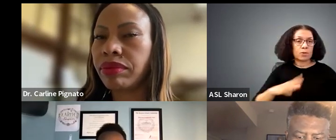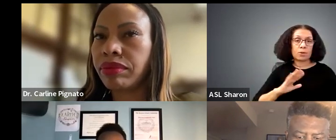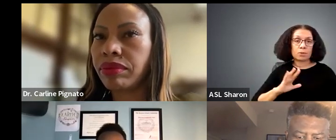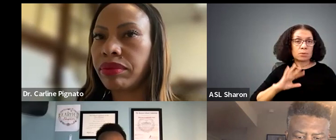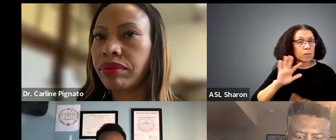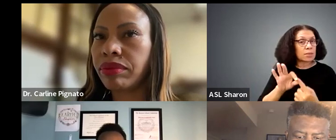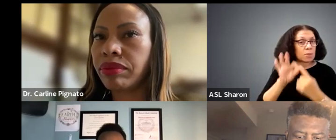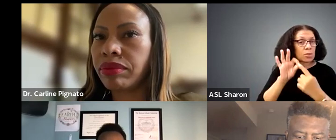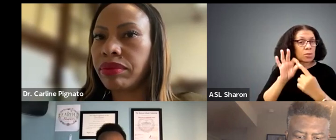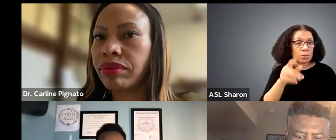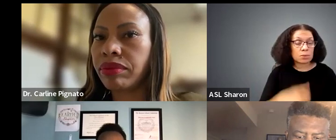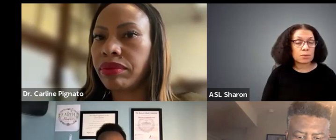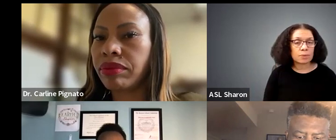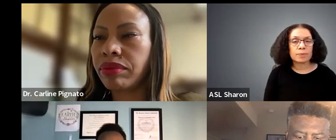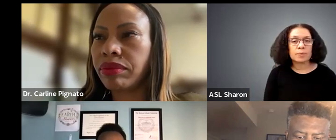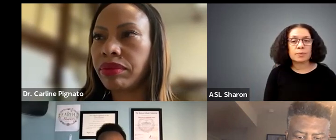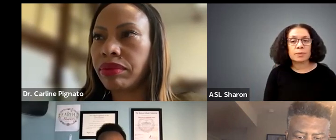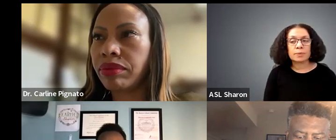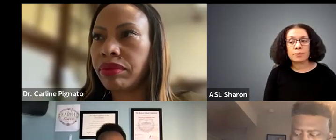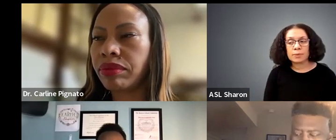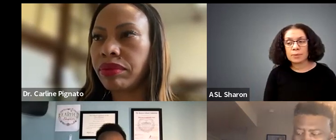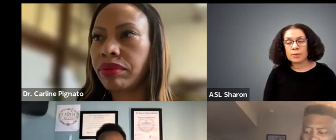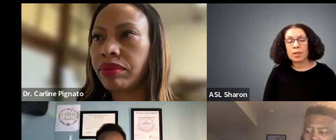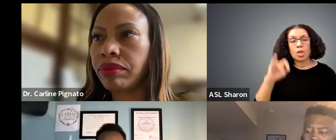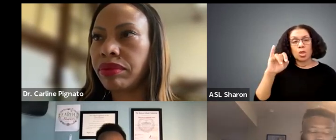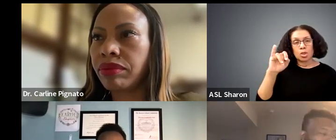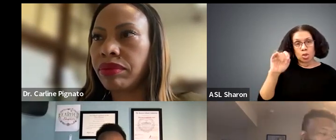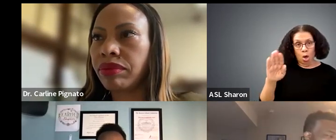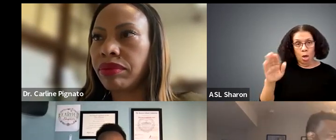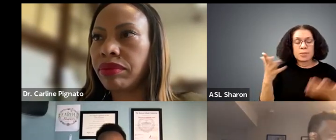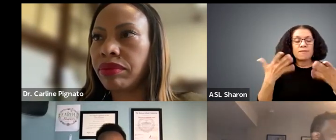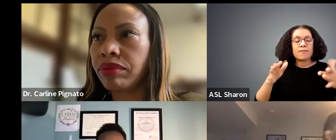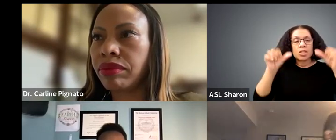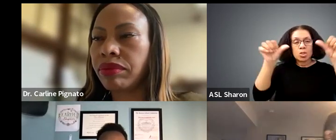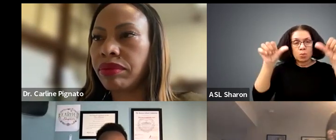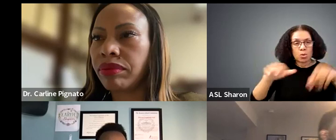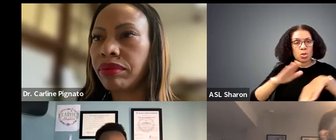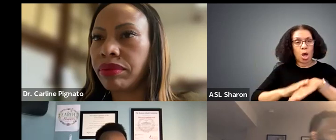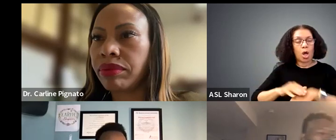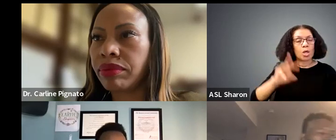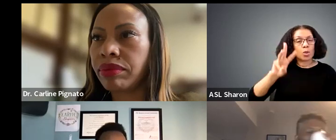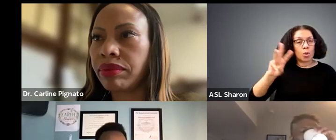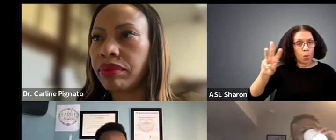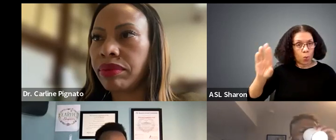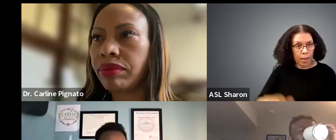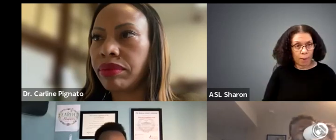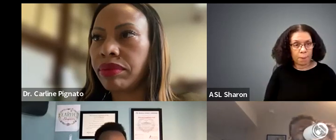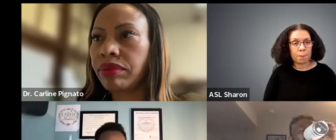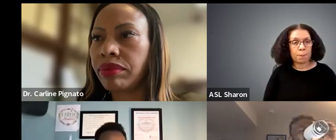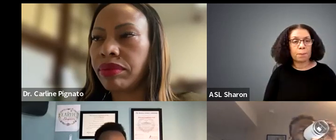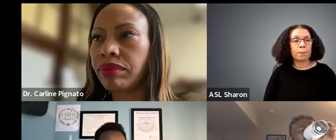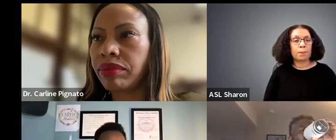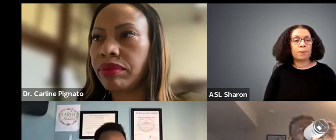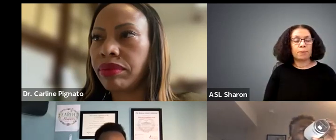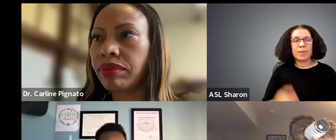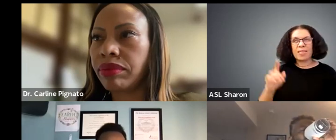really appreciate that. As you said, the job has been posted on our website. Was visiting with an organization just this